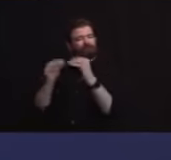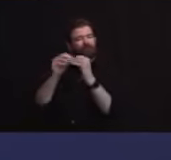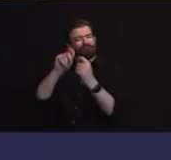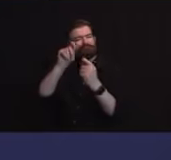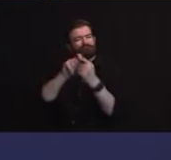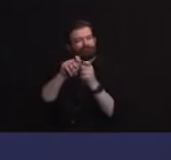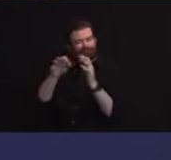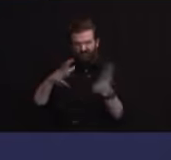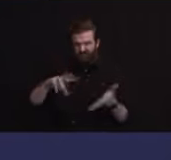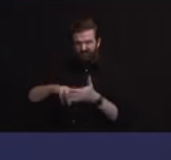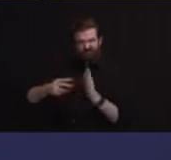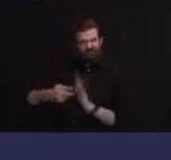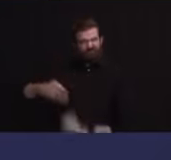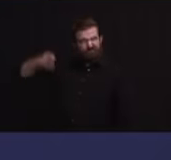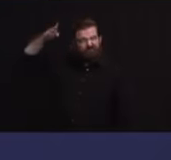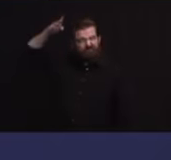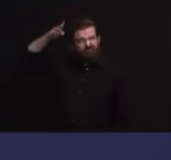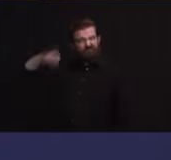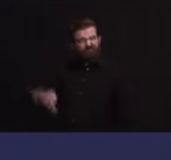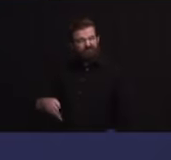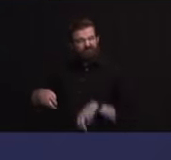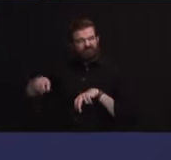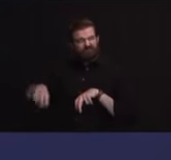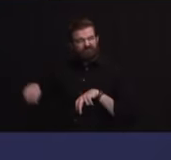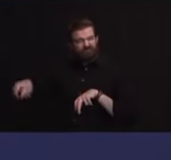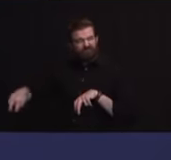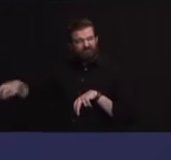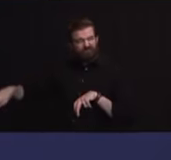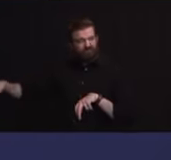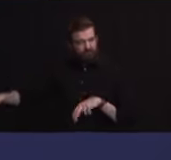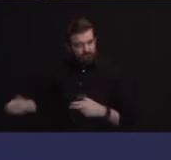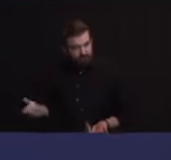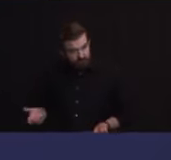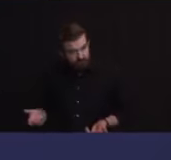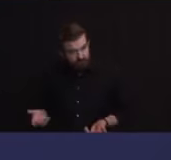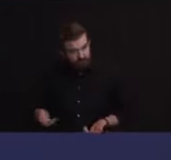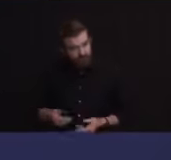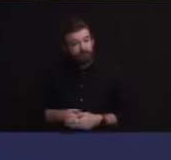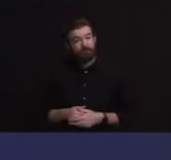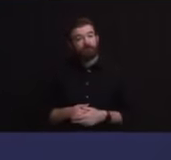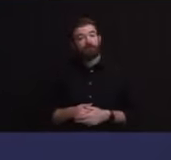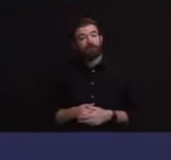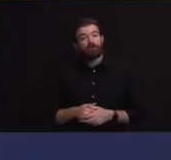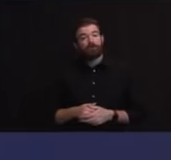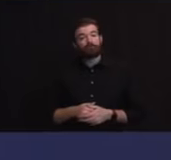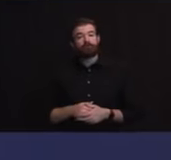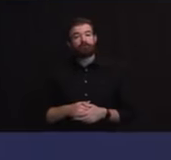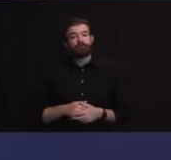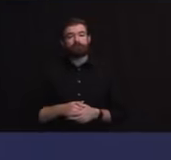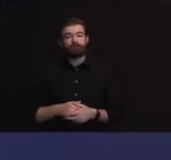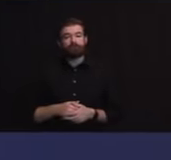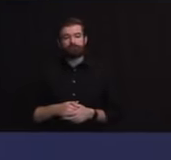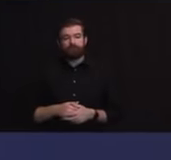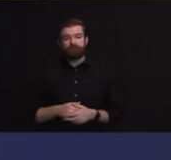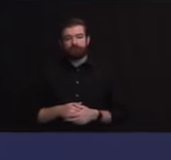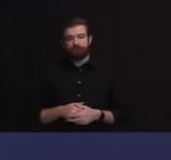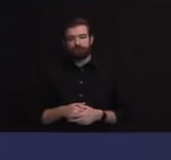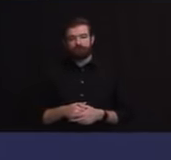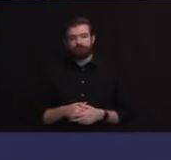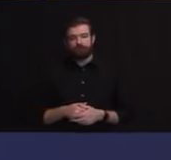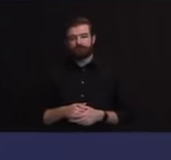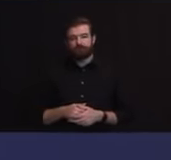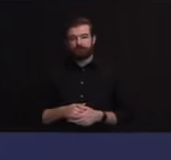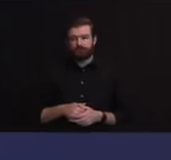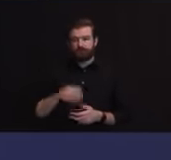on that? And then the 6 feet to 3 feet, maybe Dr. Ed could talk a little bit about,